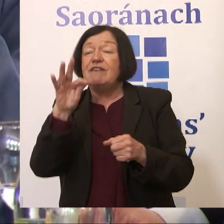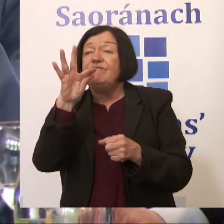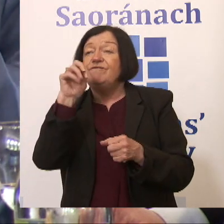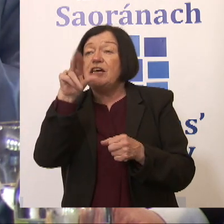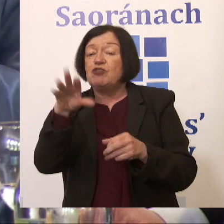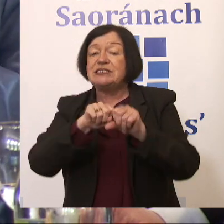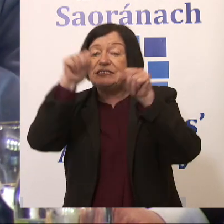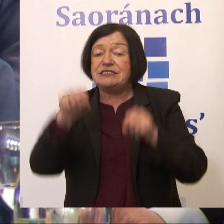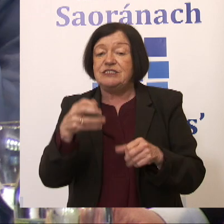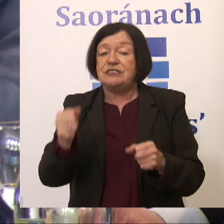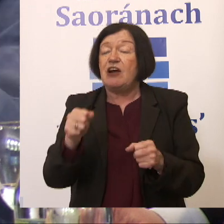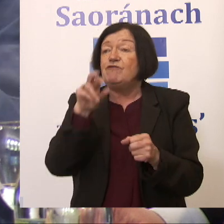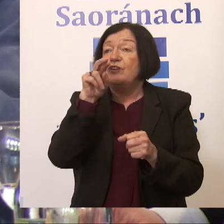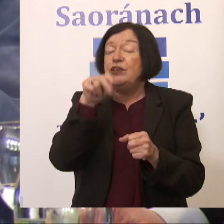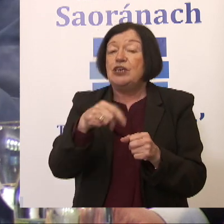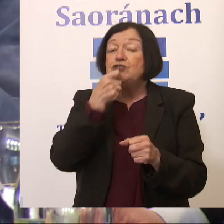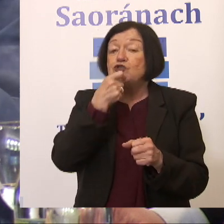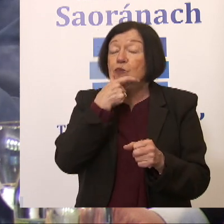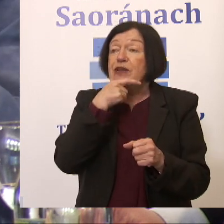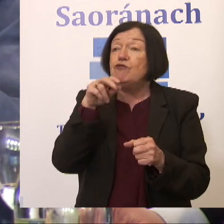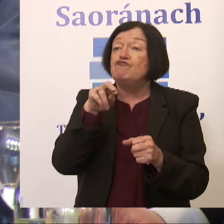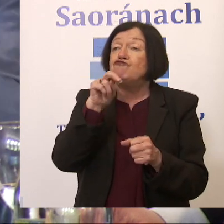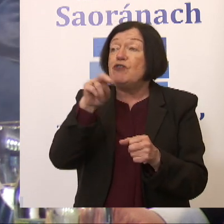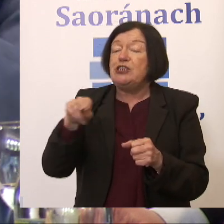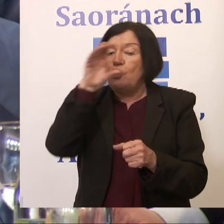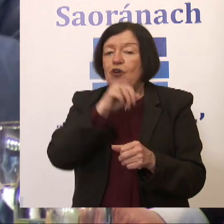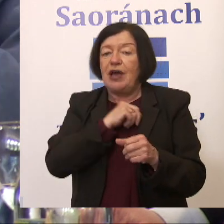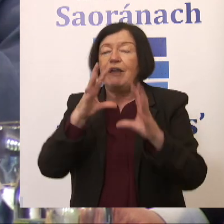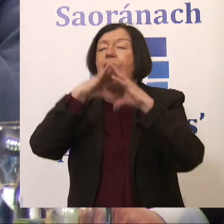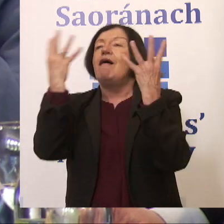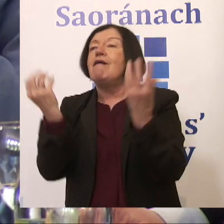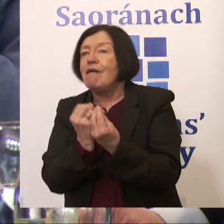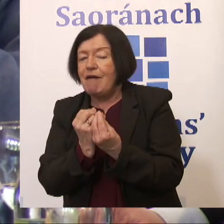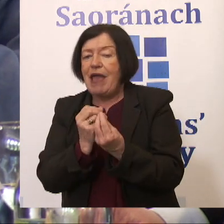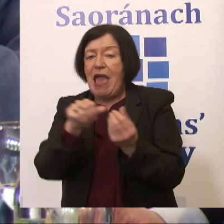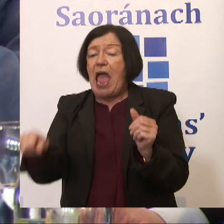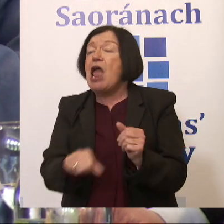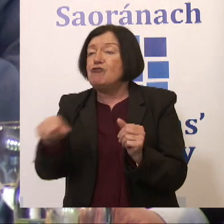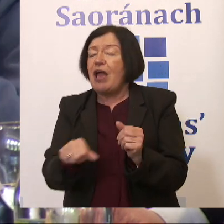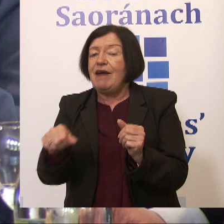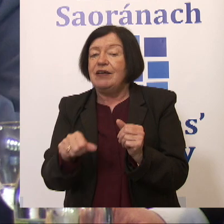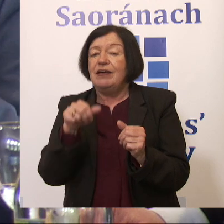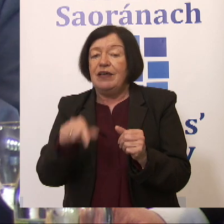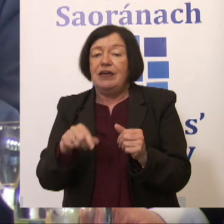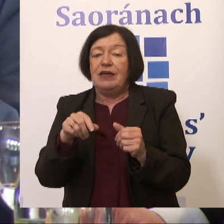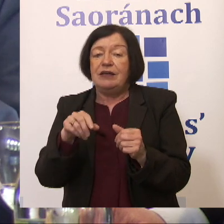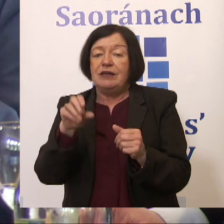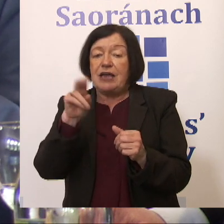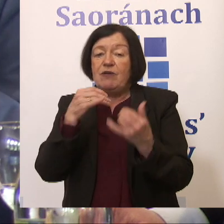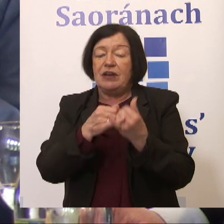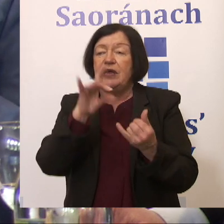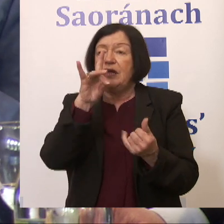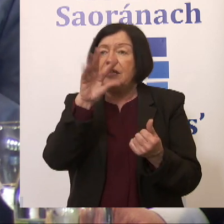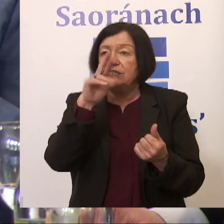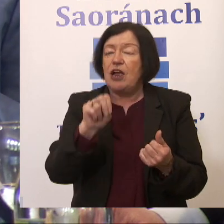you would have this regional, or this Dublin region, looking at the entire metropolitan area. The counties like